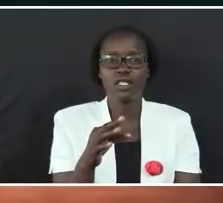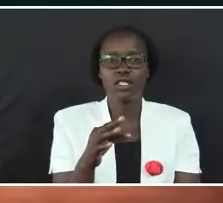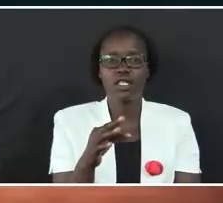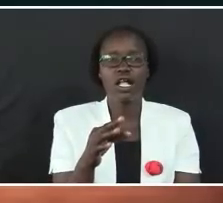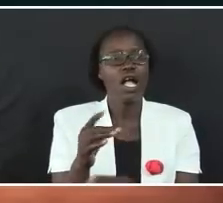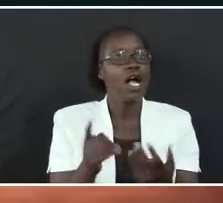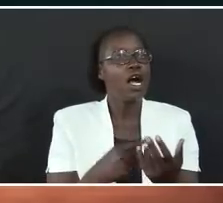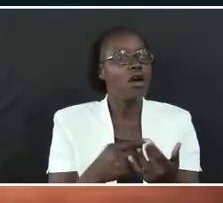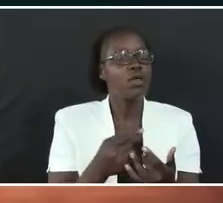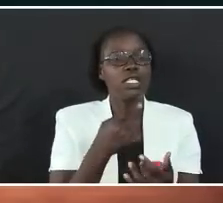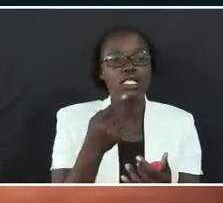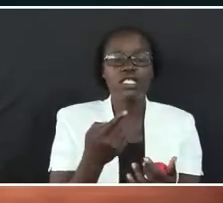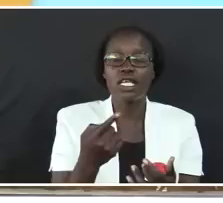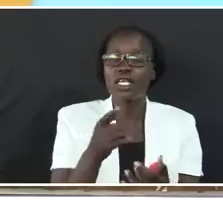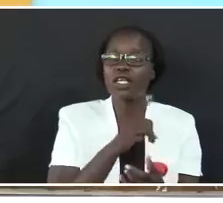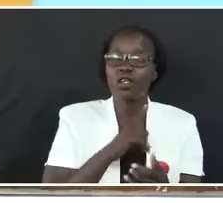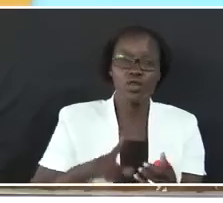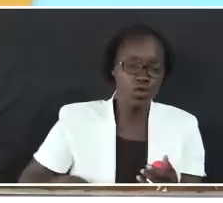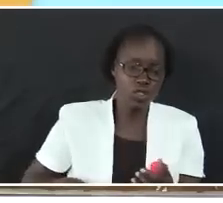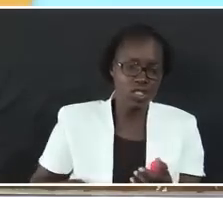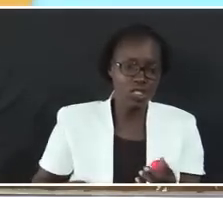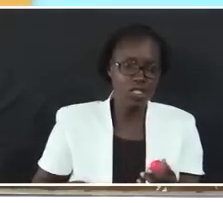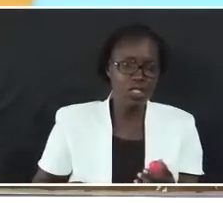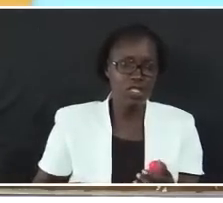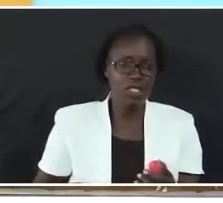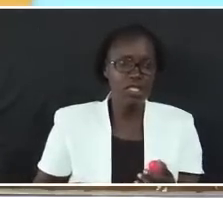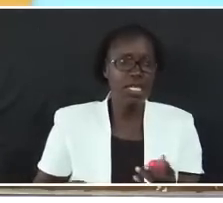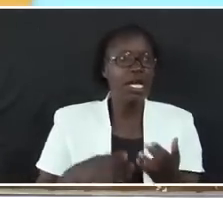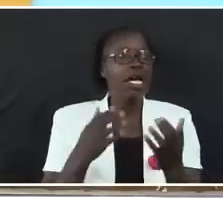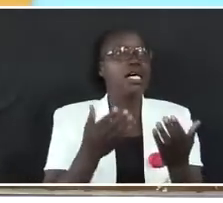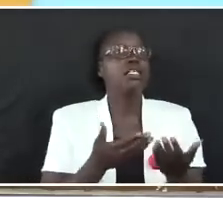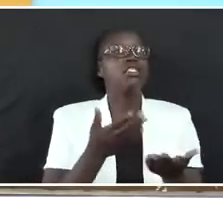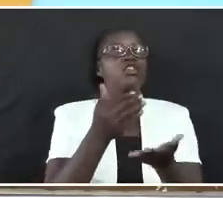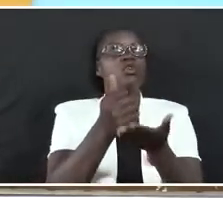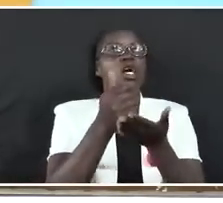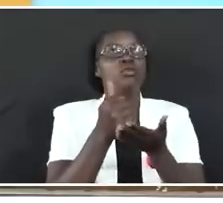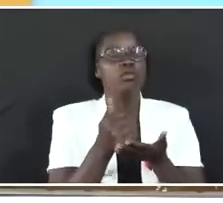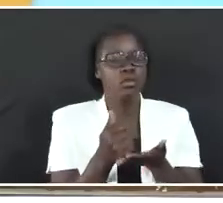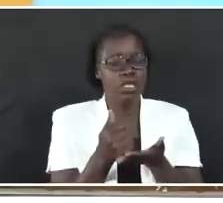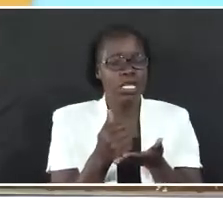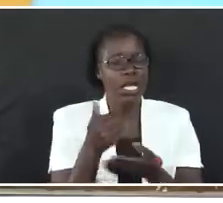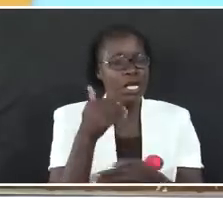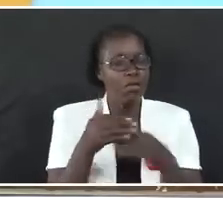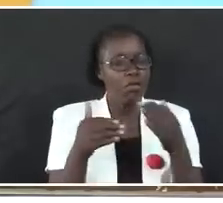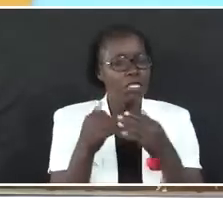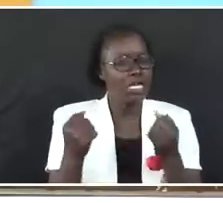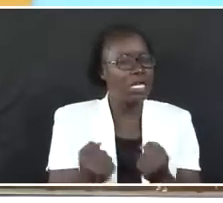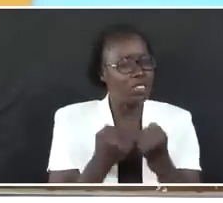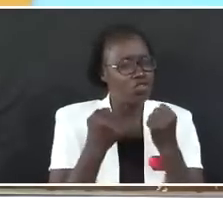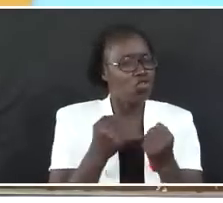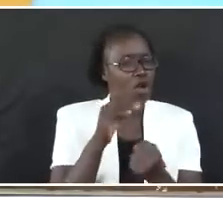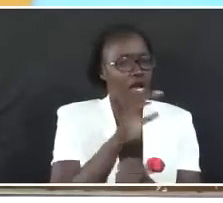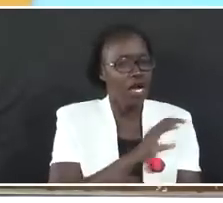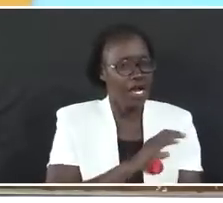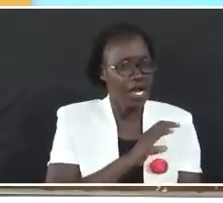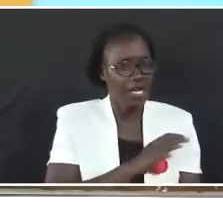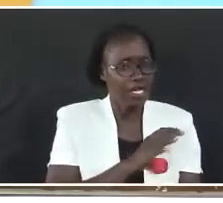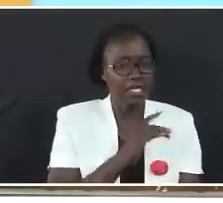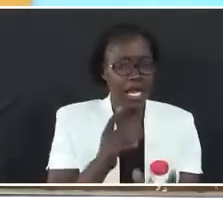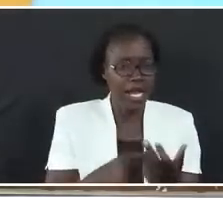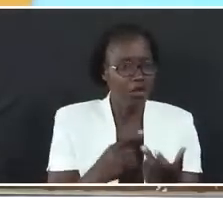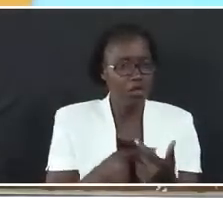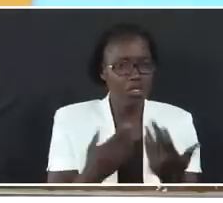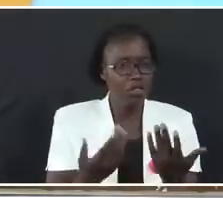How many people are saying, Lord, I need you to help me build a fireproof character? How many